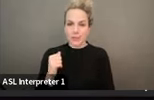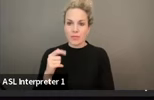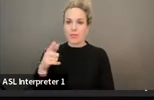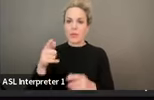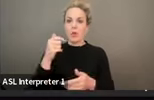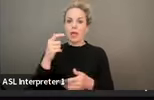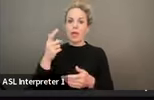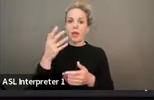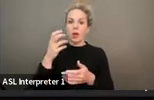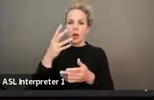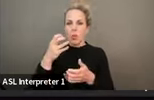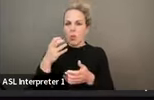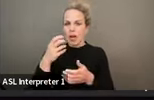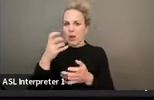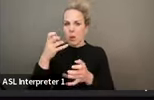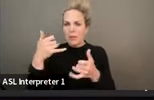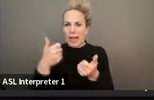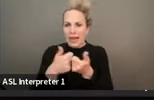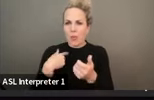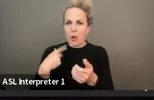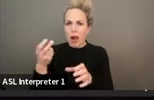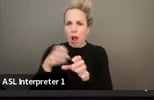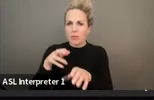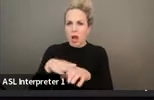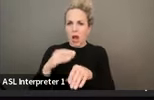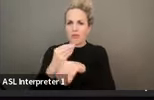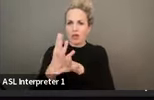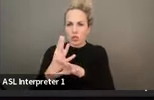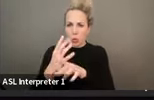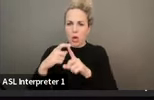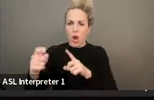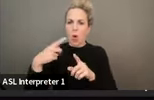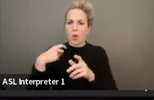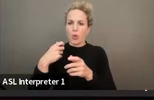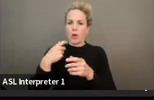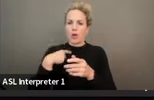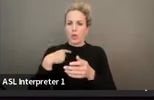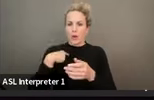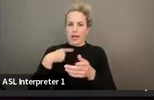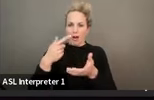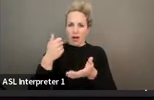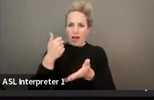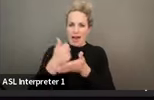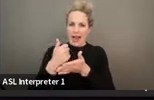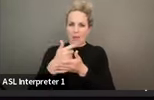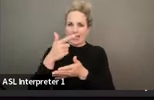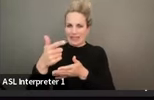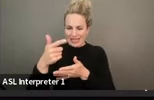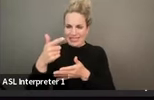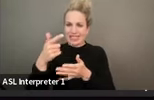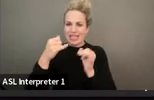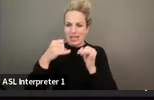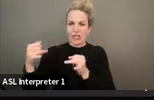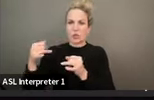virtual call. All of us on the call are centered around helping this individual through a combination